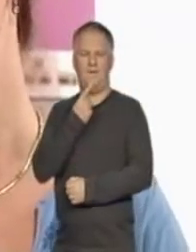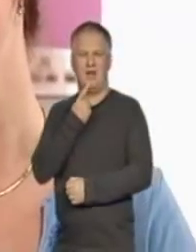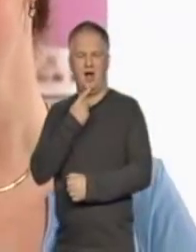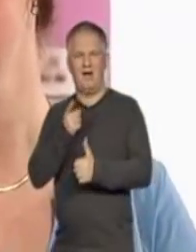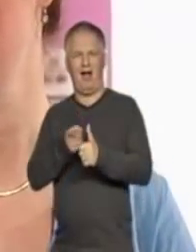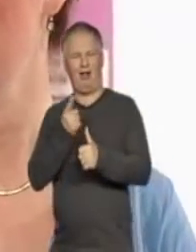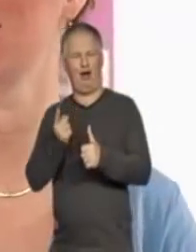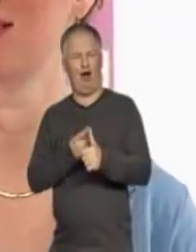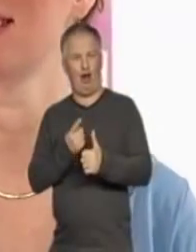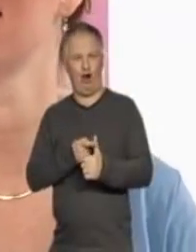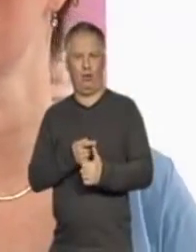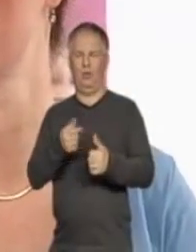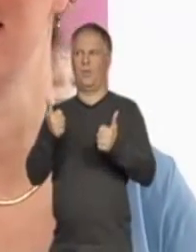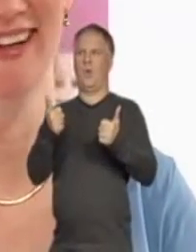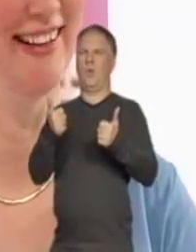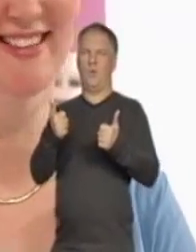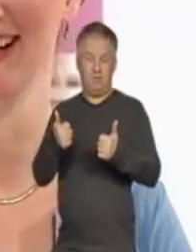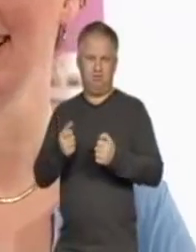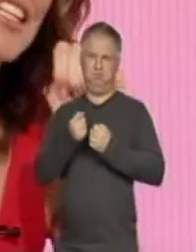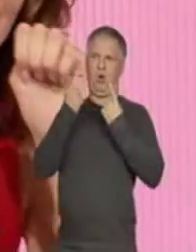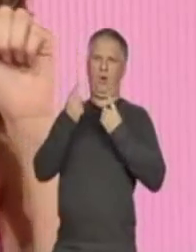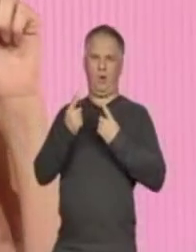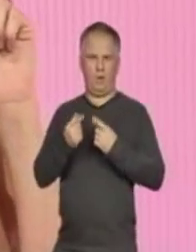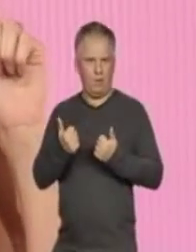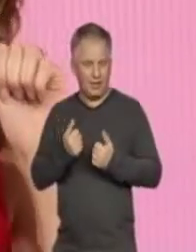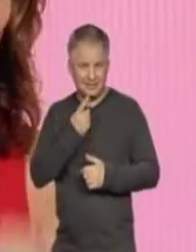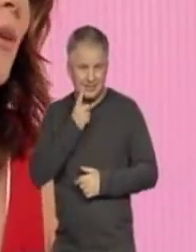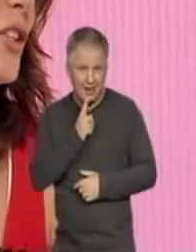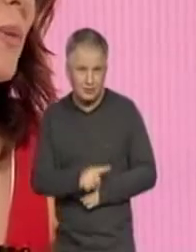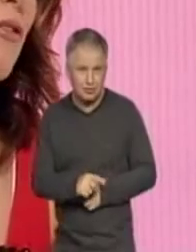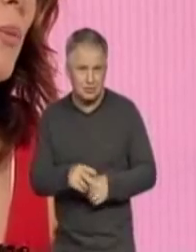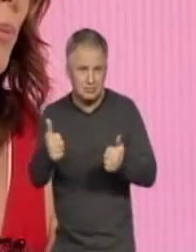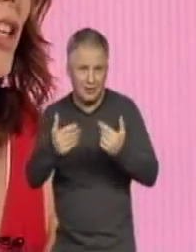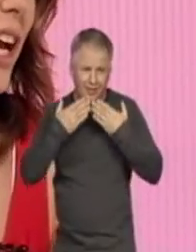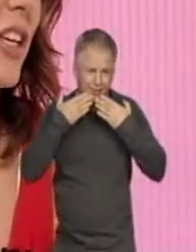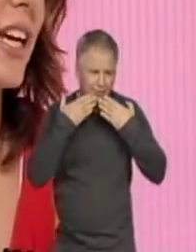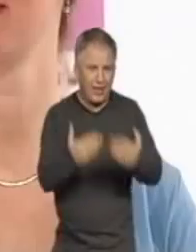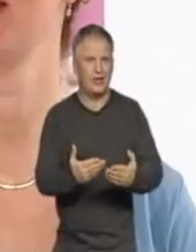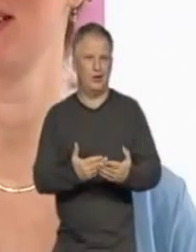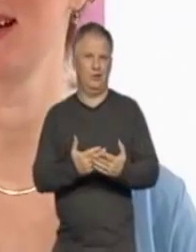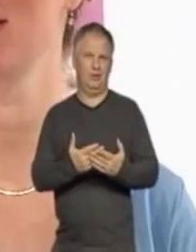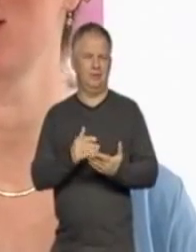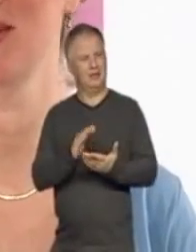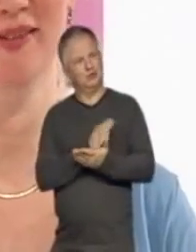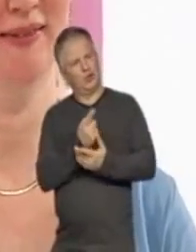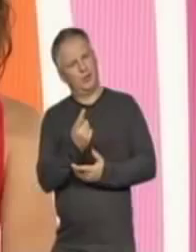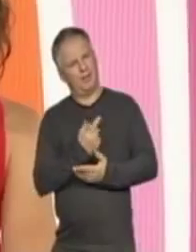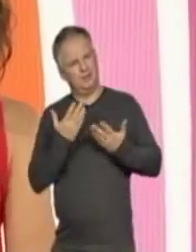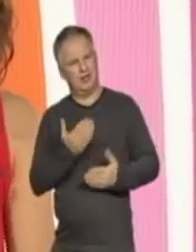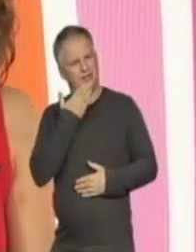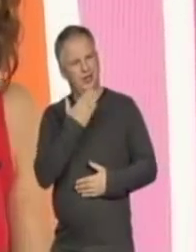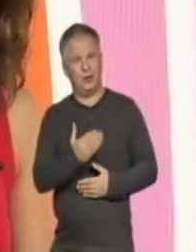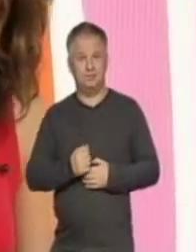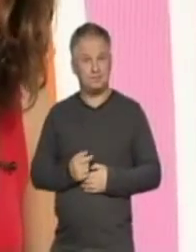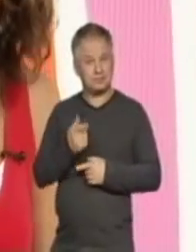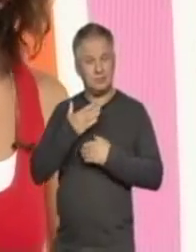up, you know. I feel picked up already. Yeah, that's delicious, Angela. Thank you so much. It's been a real pleasure having you here today. Good. Thank you. Glad you enjoyed it. Okay, if